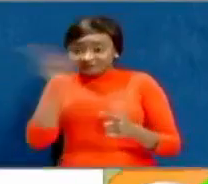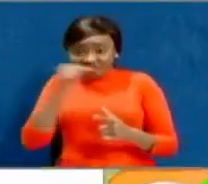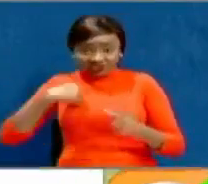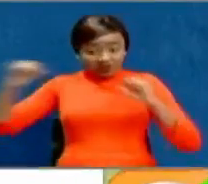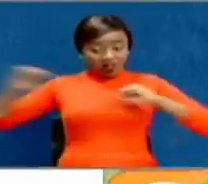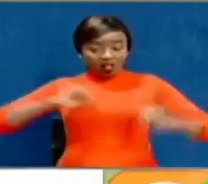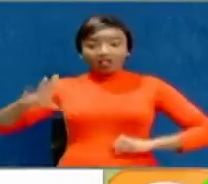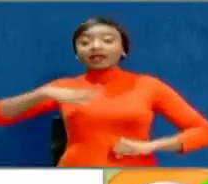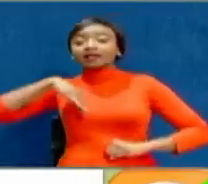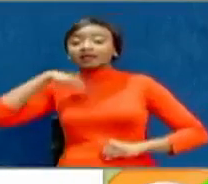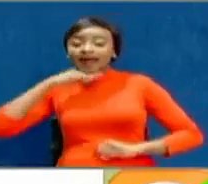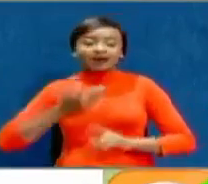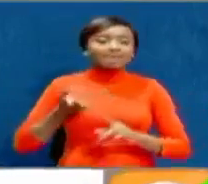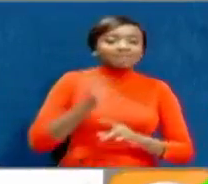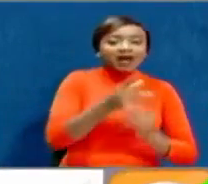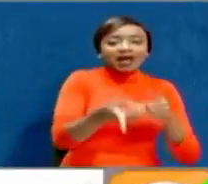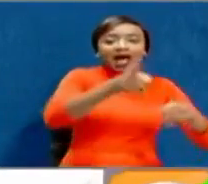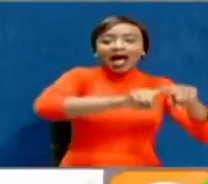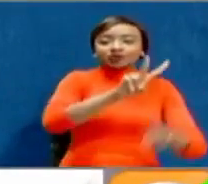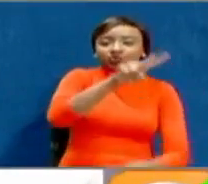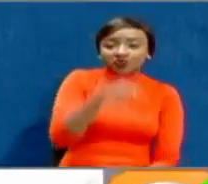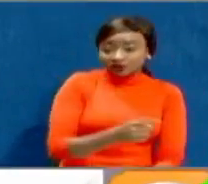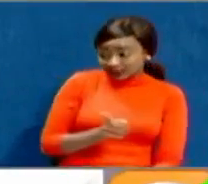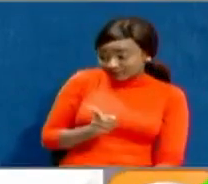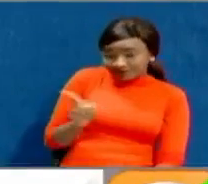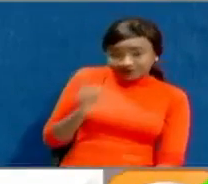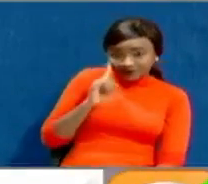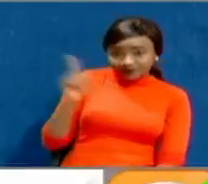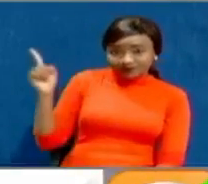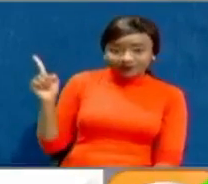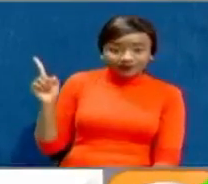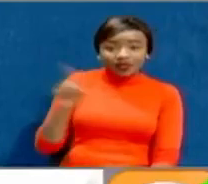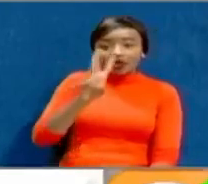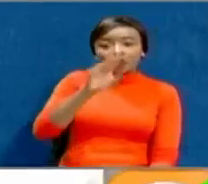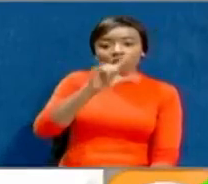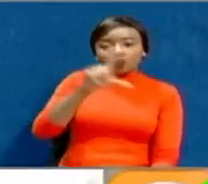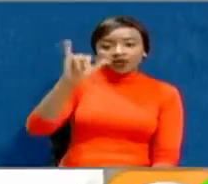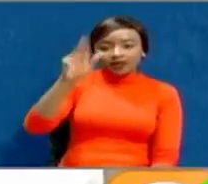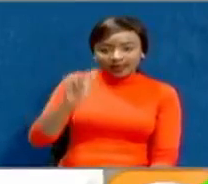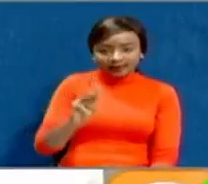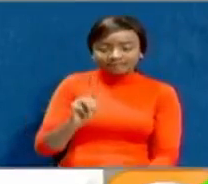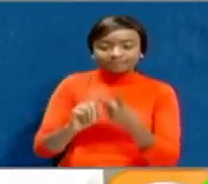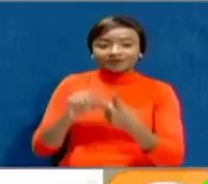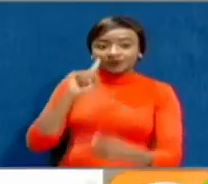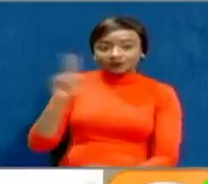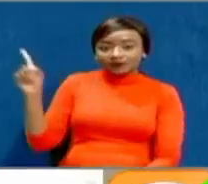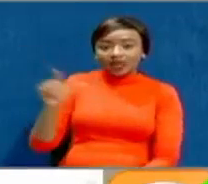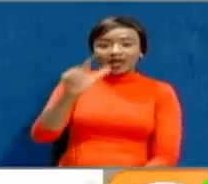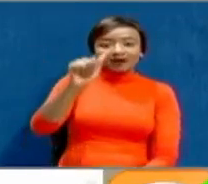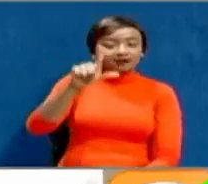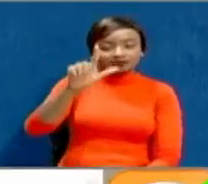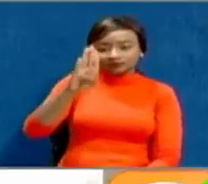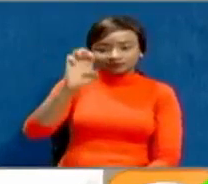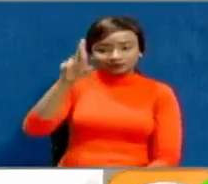Wakishamaliza kazi wakuja waongezewe 2,000. The two suspects, 46-year-old William Tengea and 35-year-old Albert